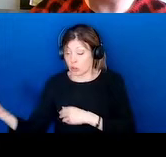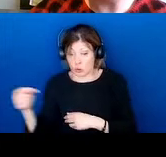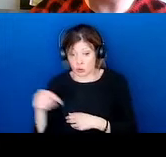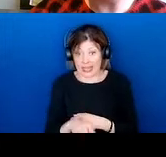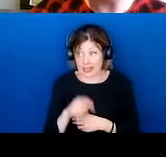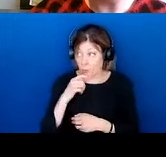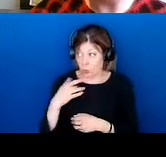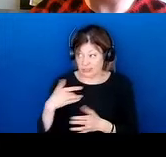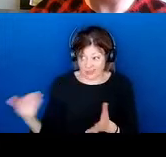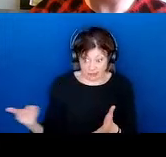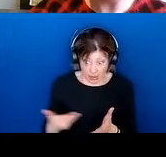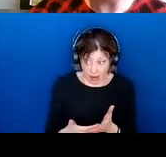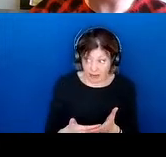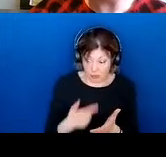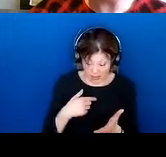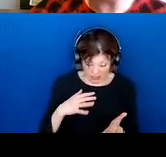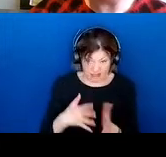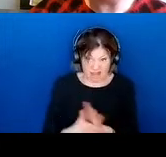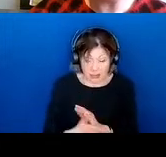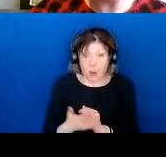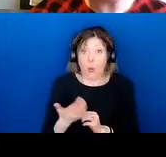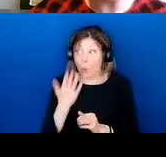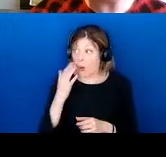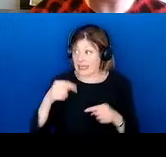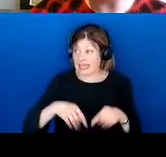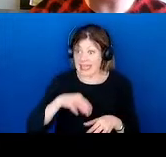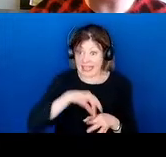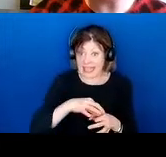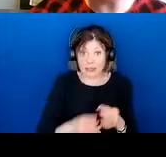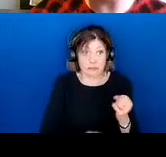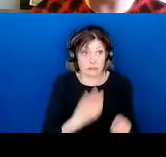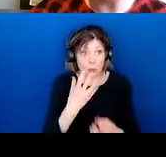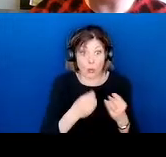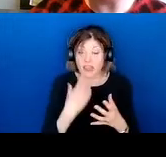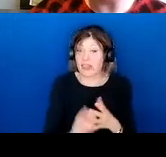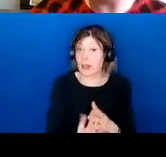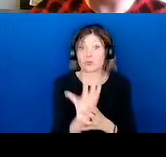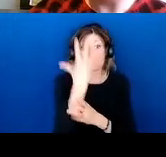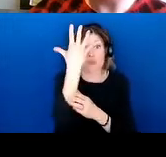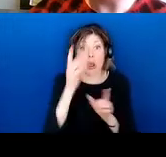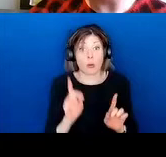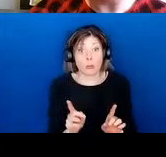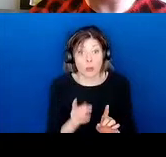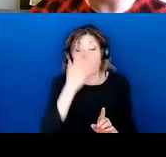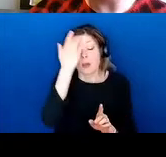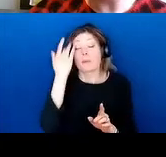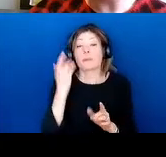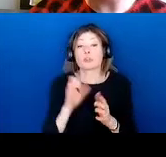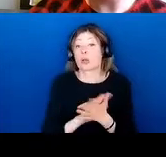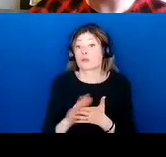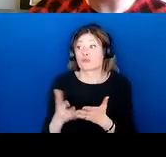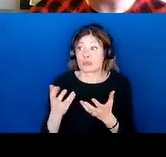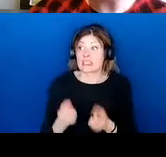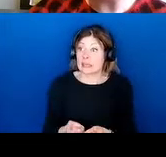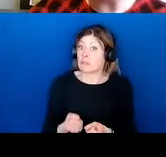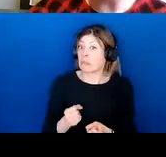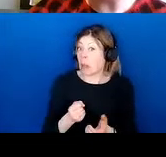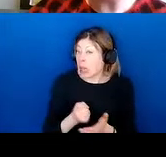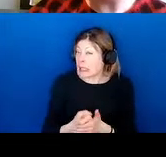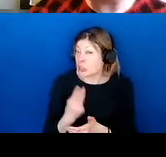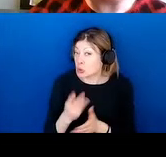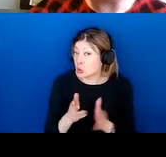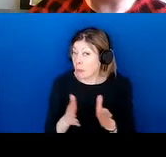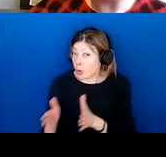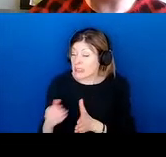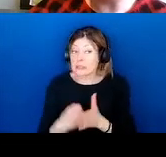here. But he received at least 2 such boxes from them, grew magnolias, tulip